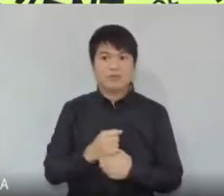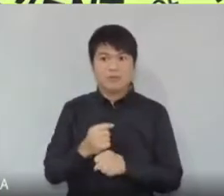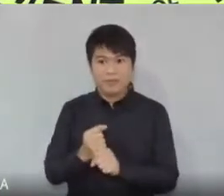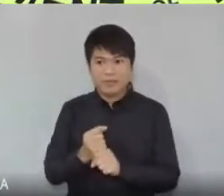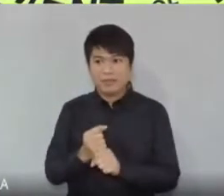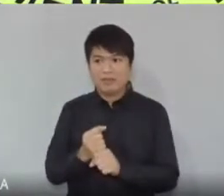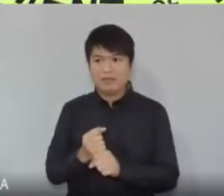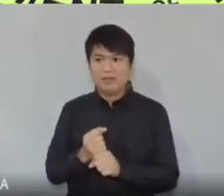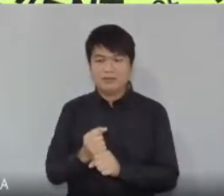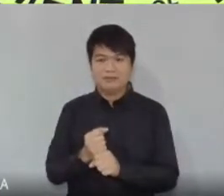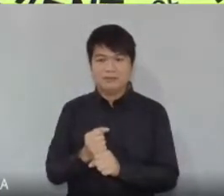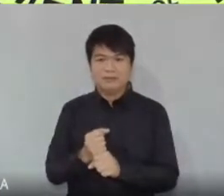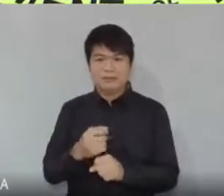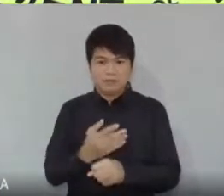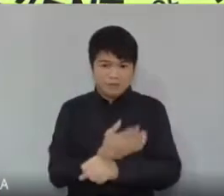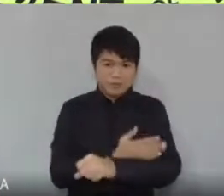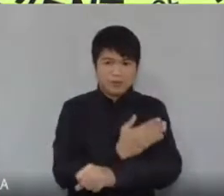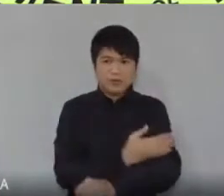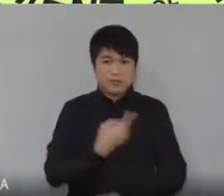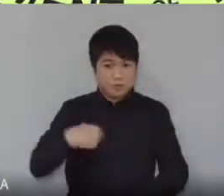so thank you for that, Doc Portia.